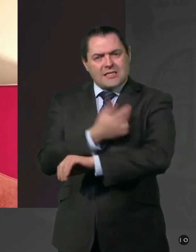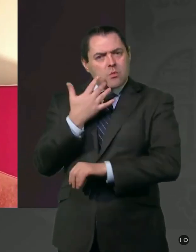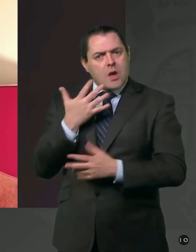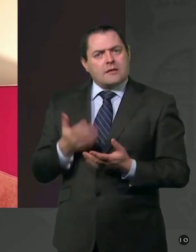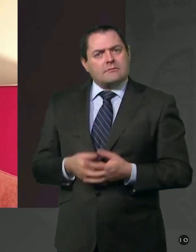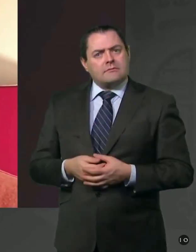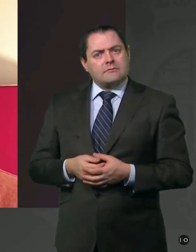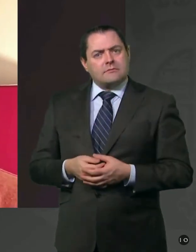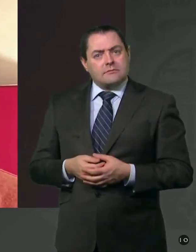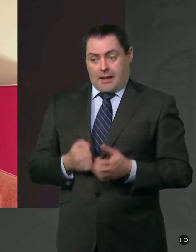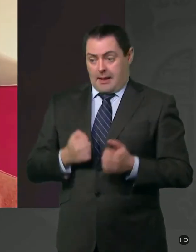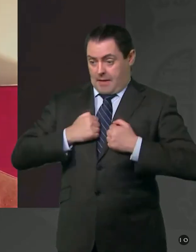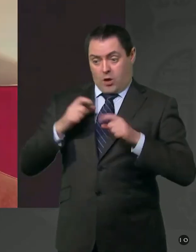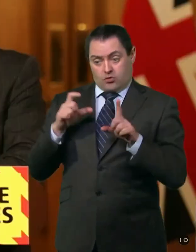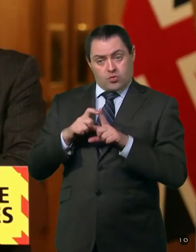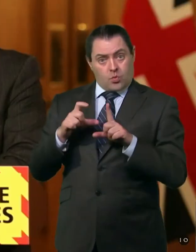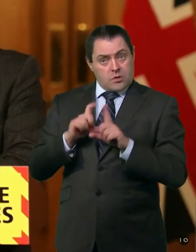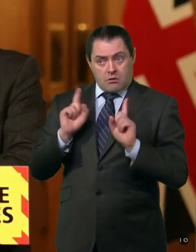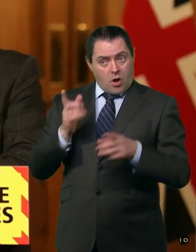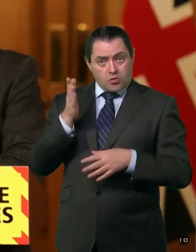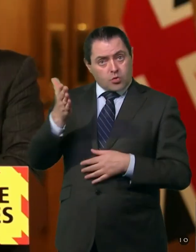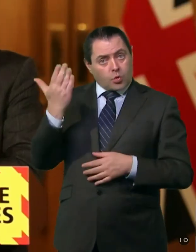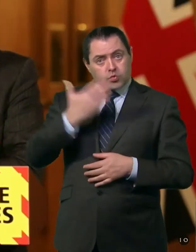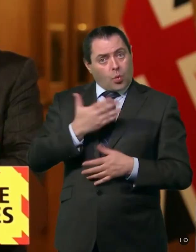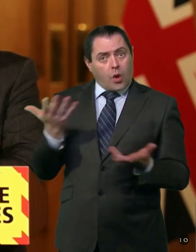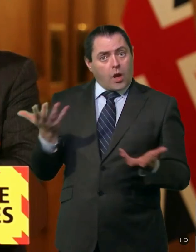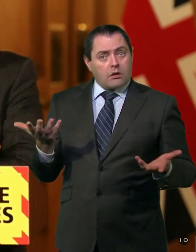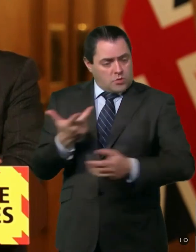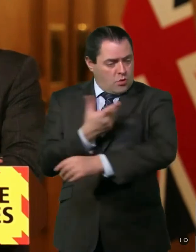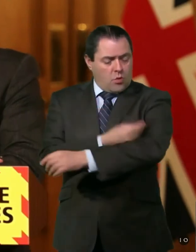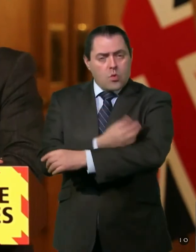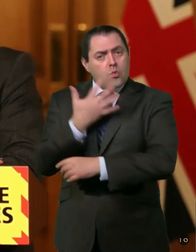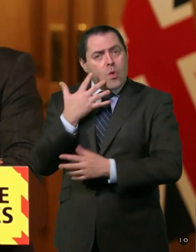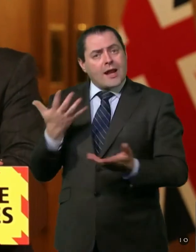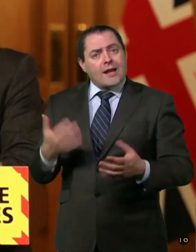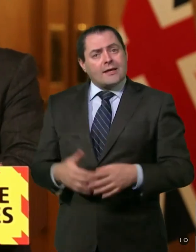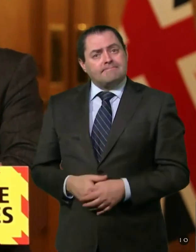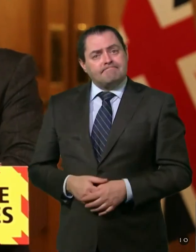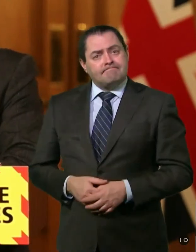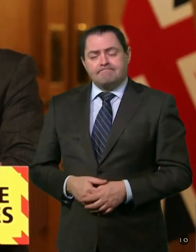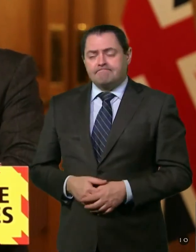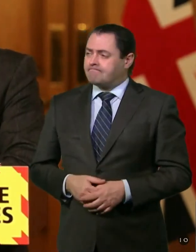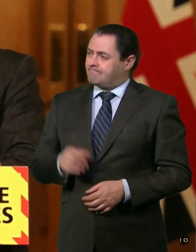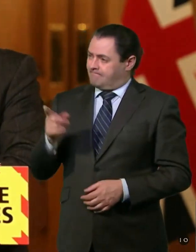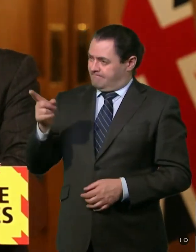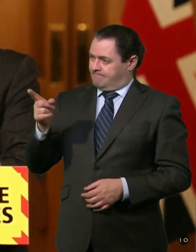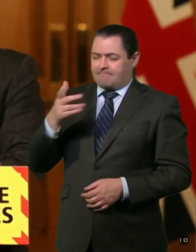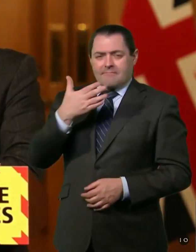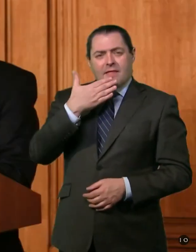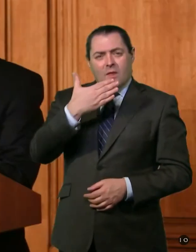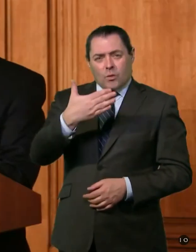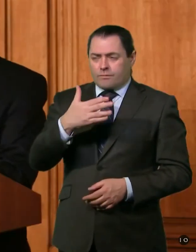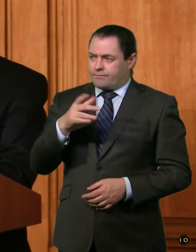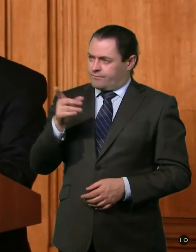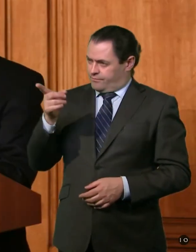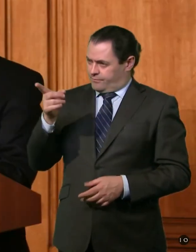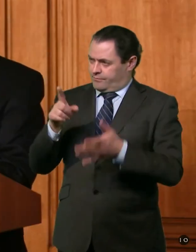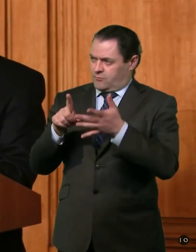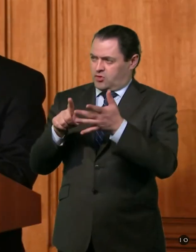to return to school? Henry, thank you very much. Let's ask JVT. Yes, so